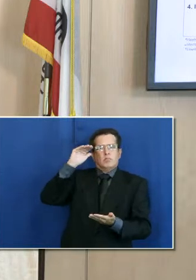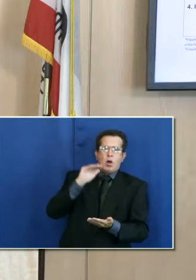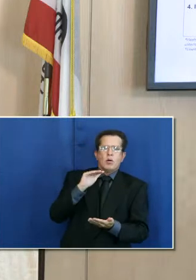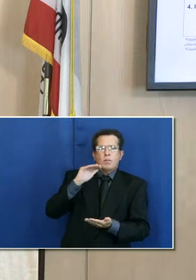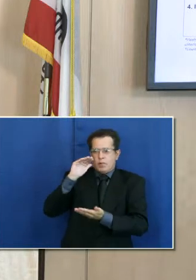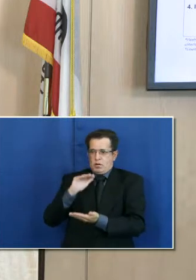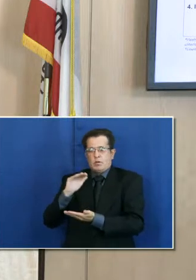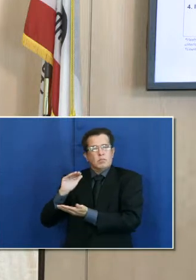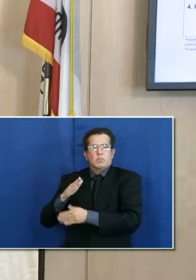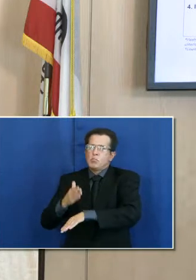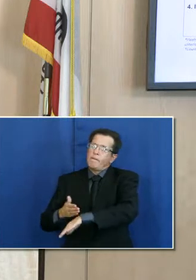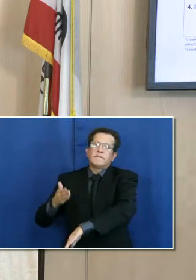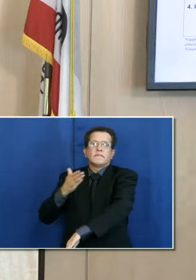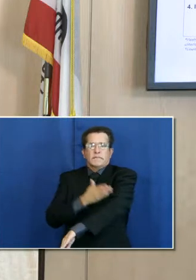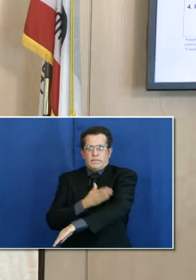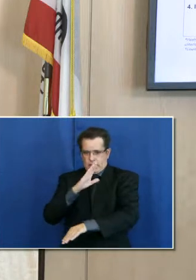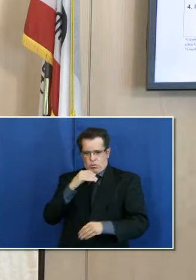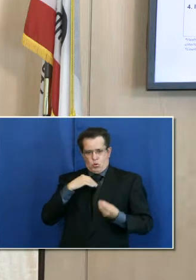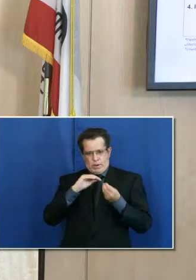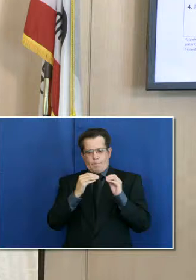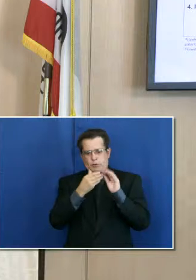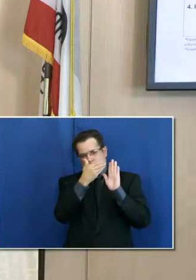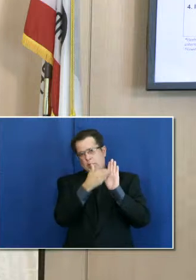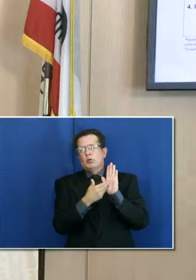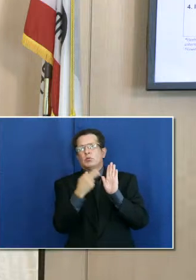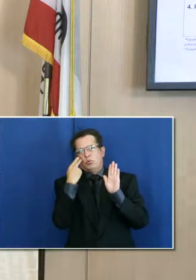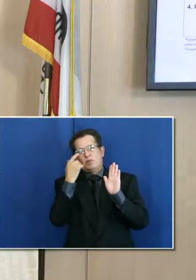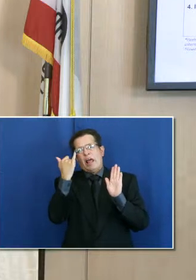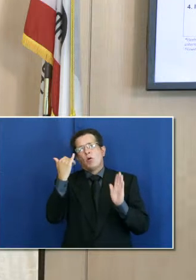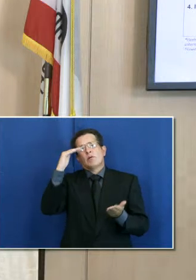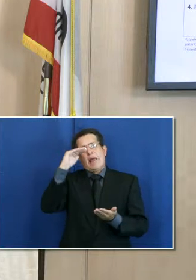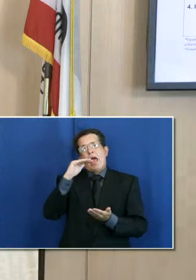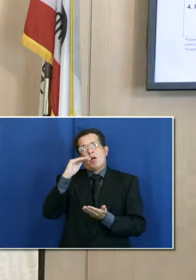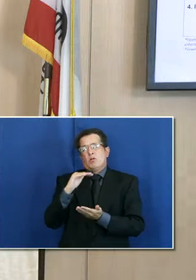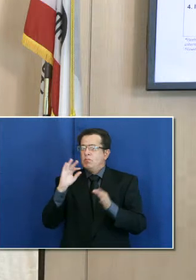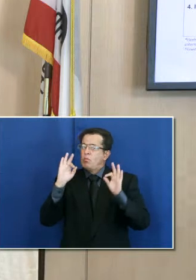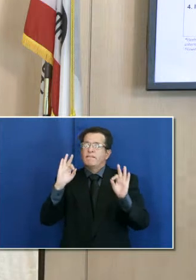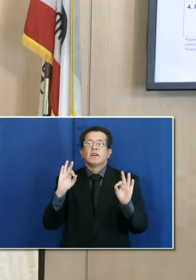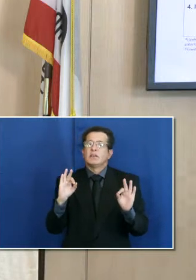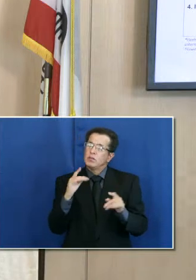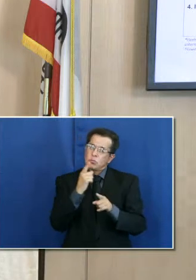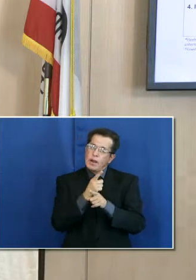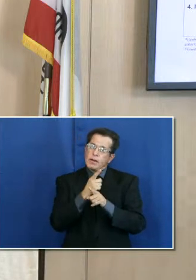and hence our case rate down and moving in the right direction.